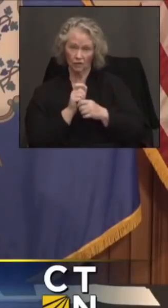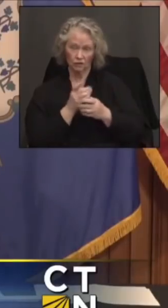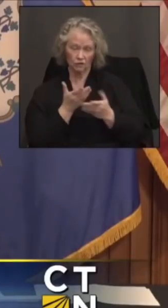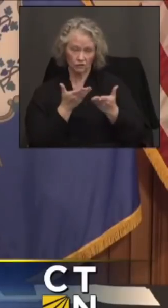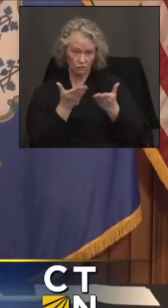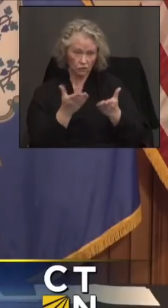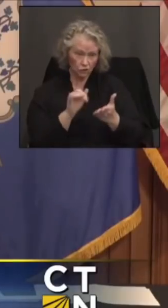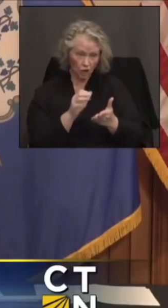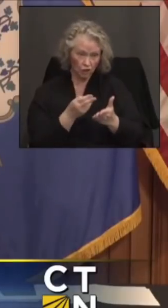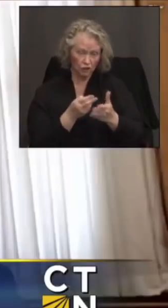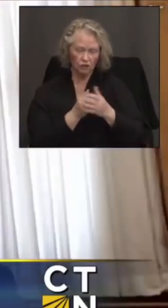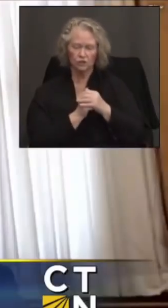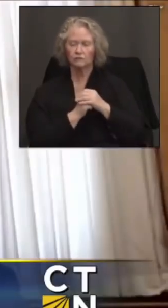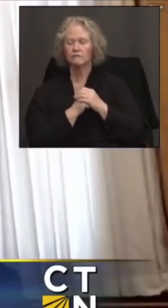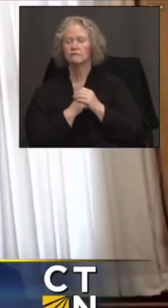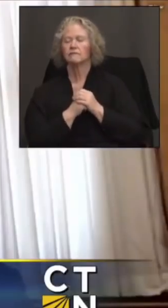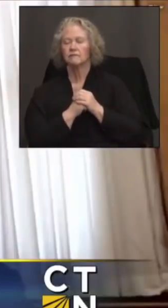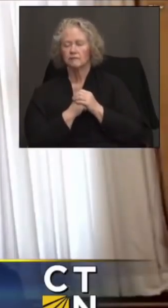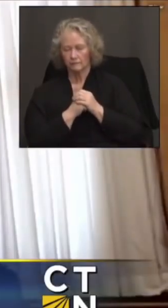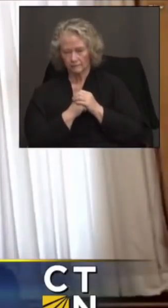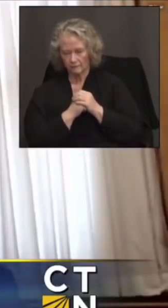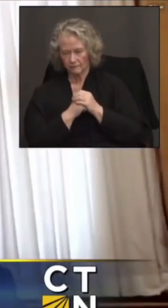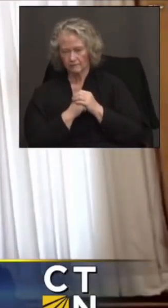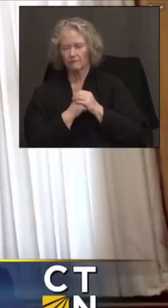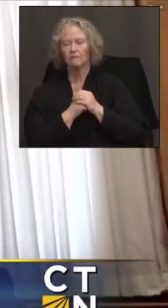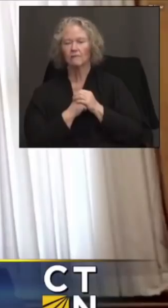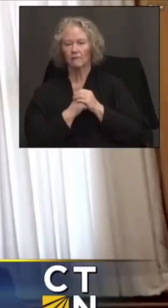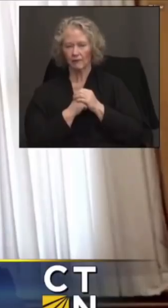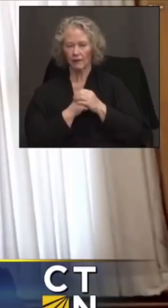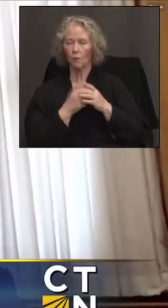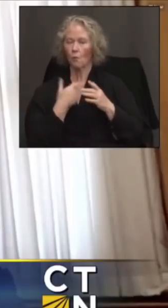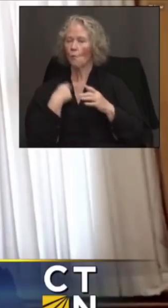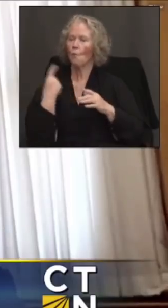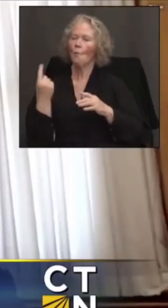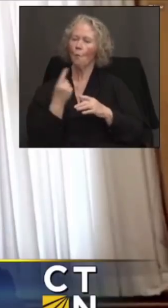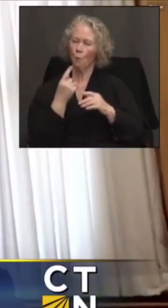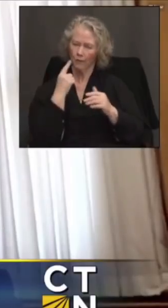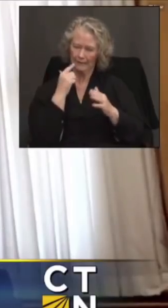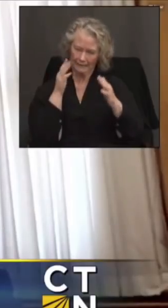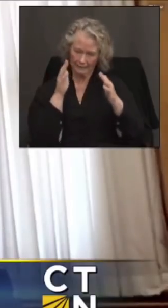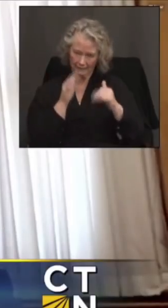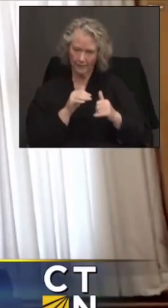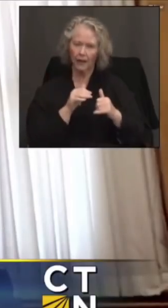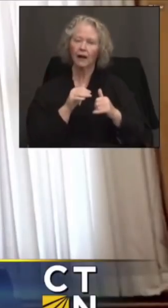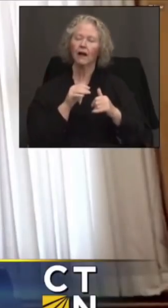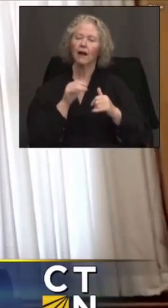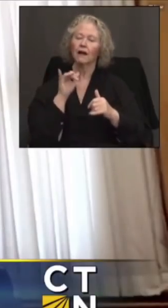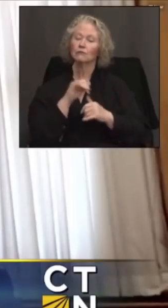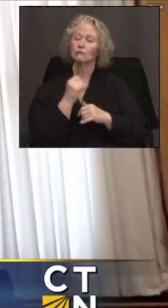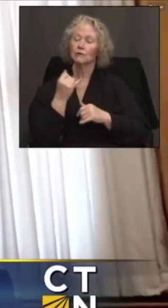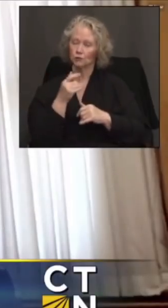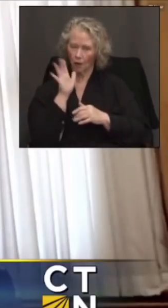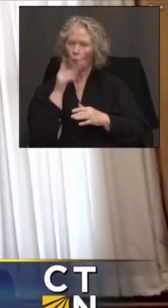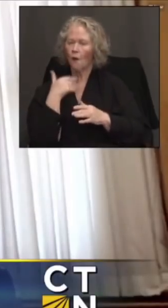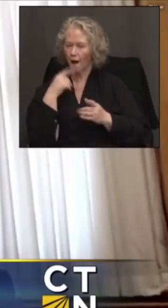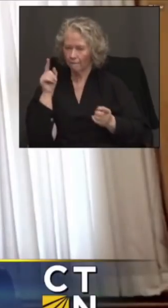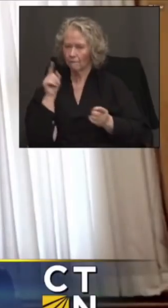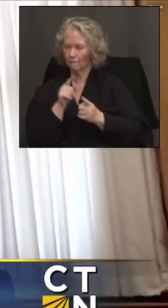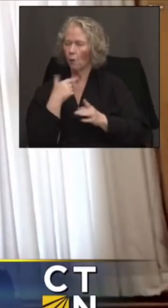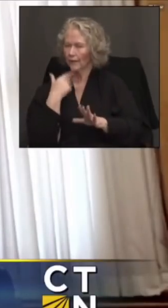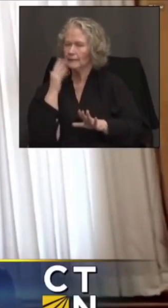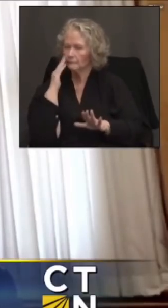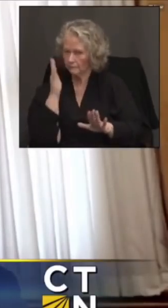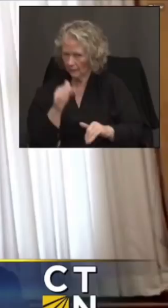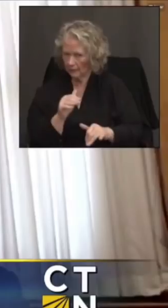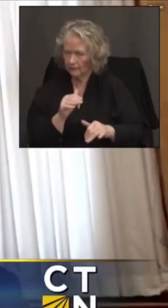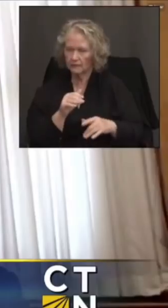Go ahead. No, well, so Keith, we'd always anticipated, there would be some step down headed into next week, as I mentioned.